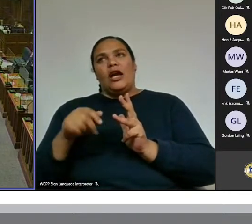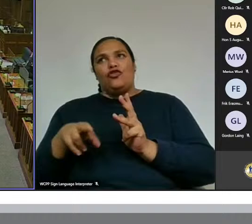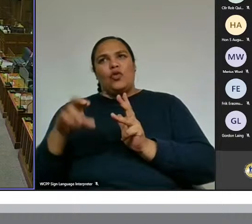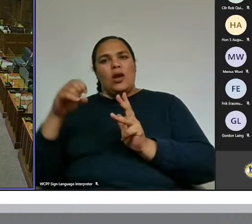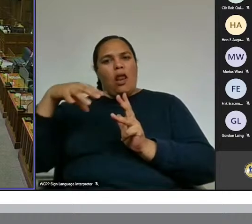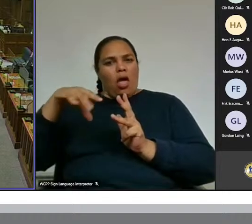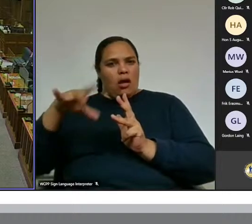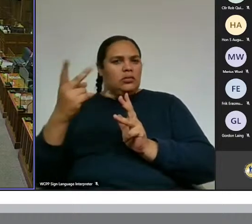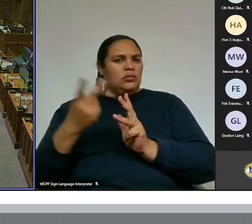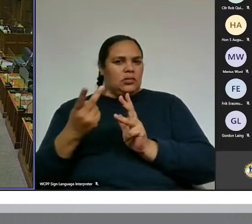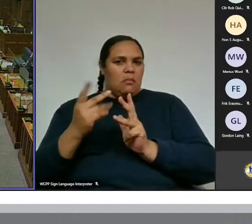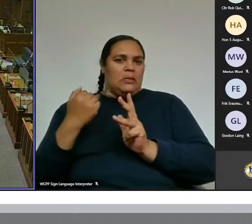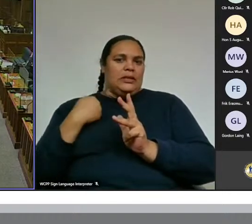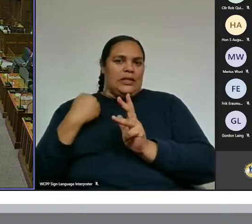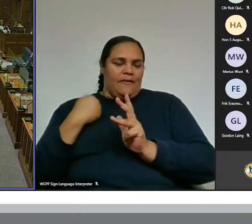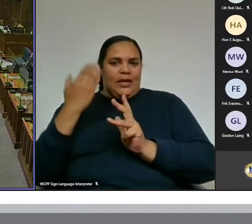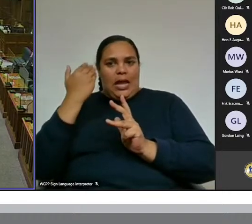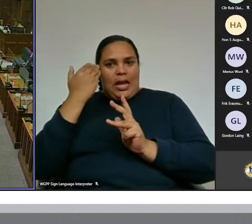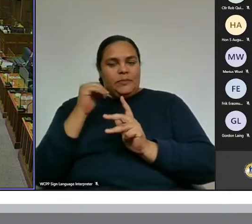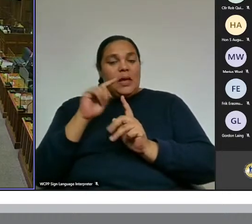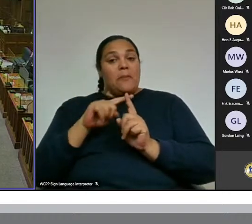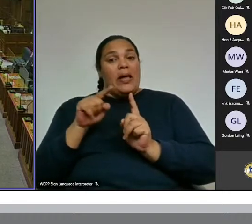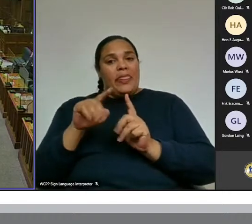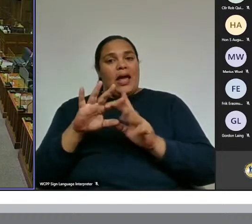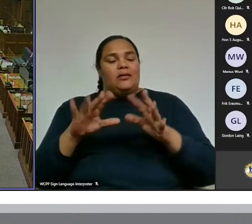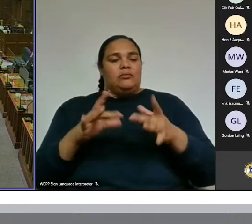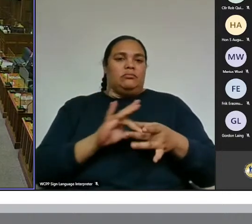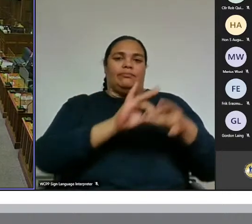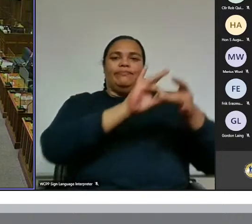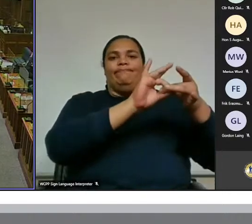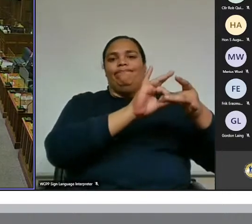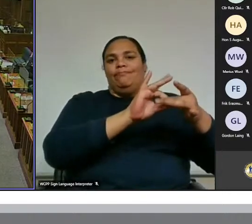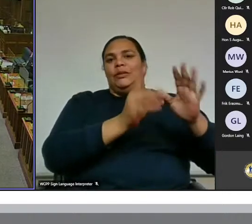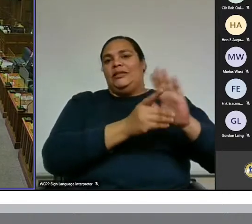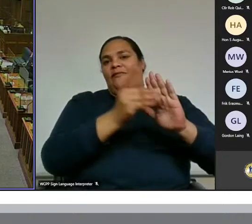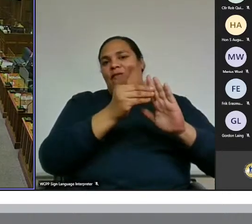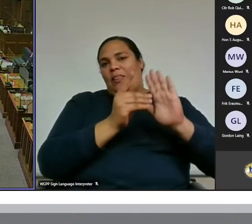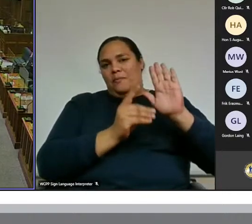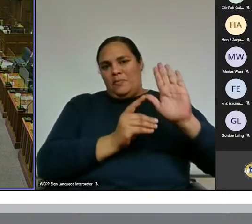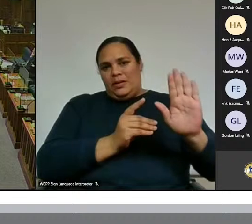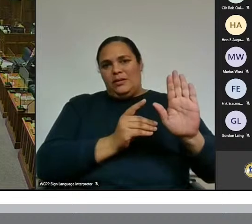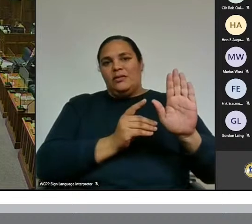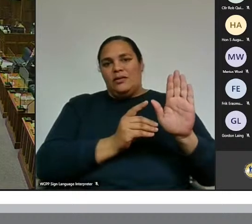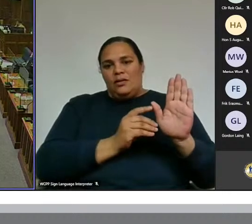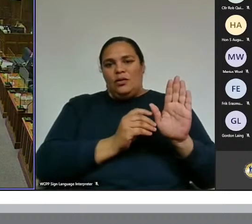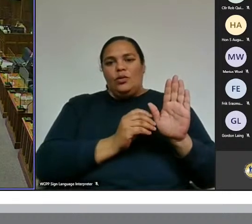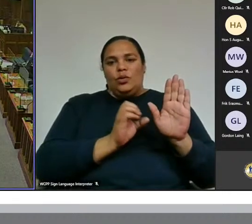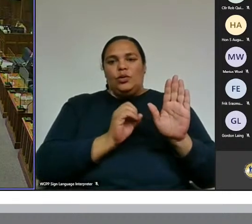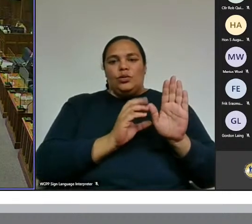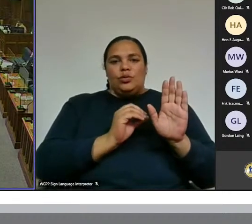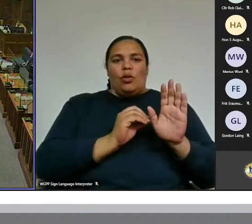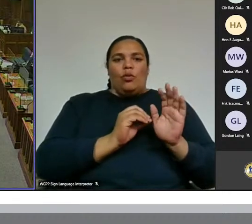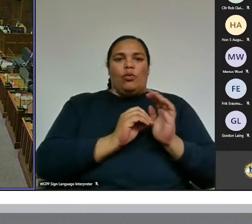also safety aspects, but that goes hand in hand with development. So,